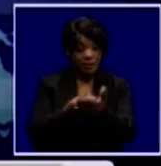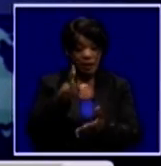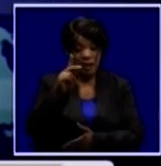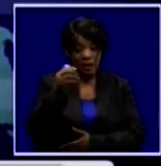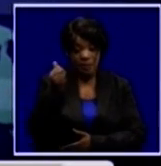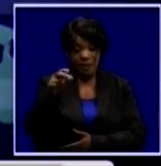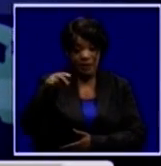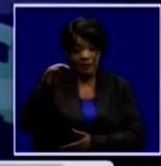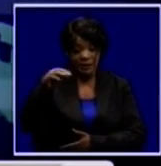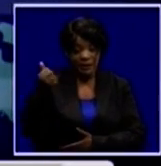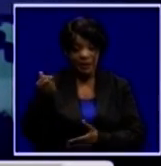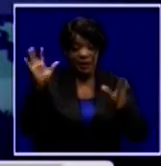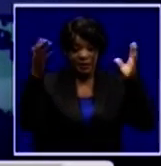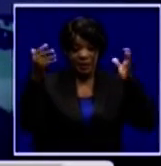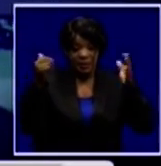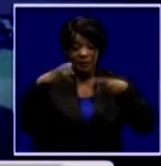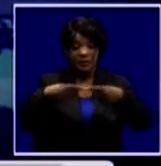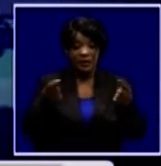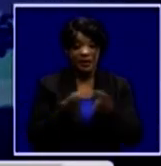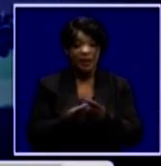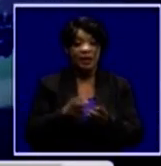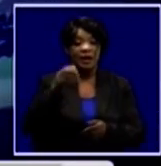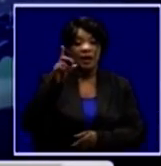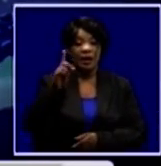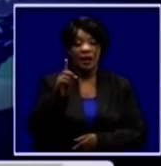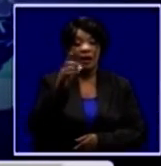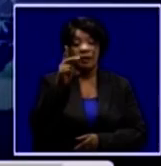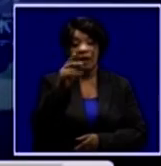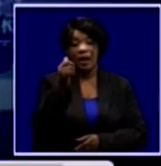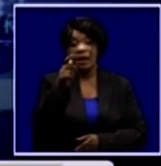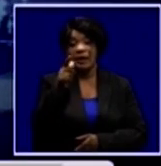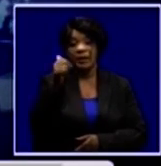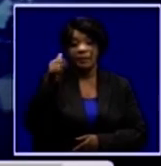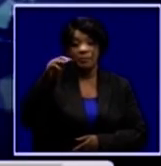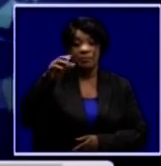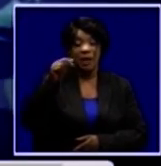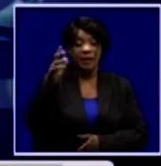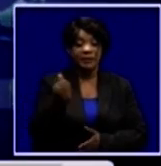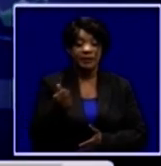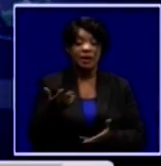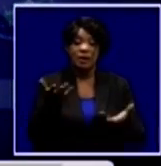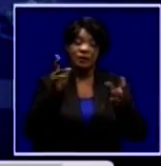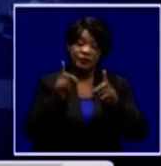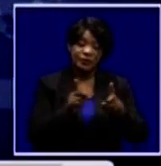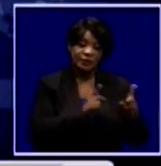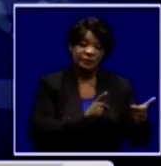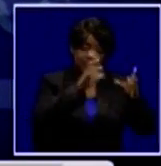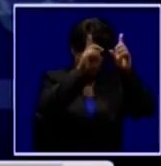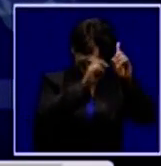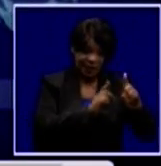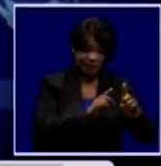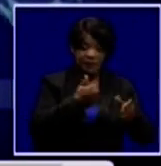KPMG senior partner and CEO Jason Kazilimani says the event was designed to interact with other